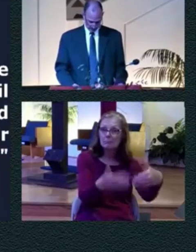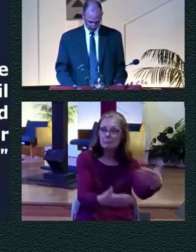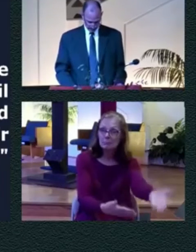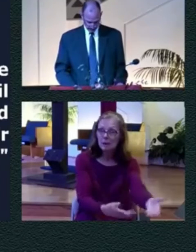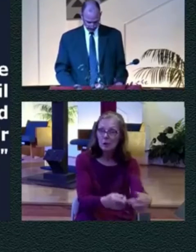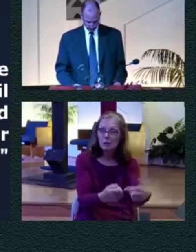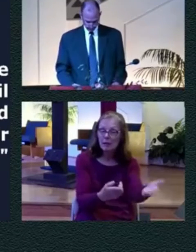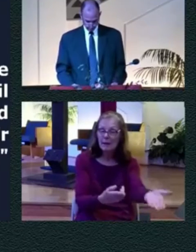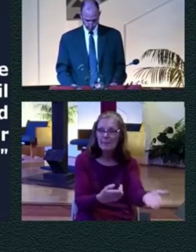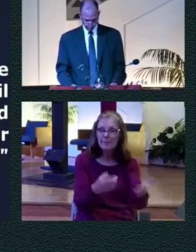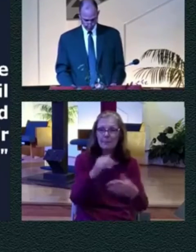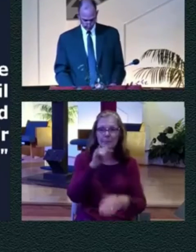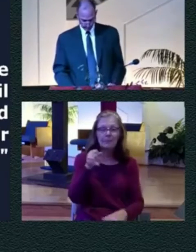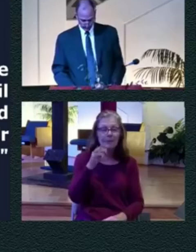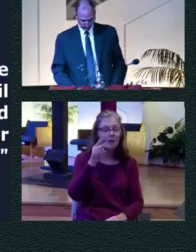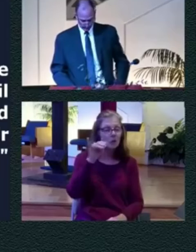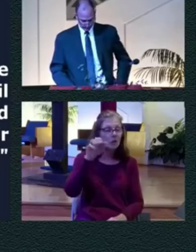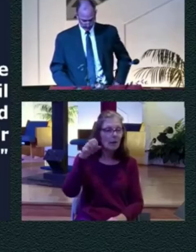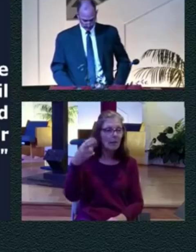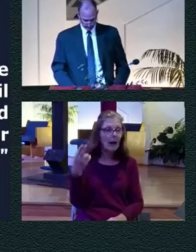Jeremiah 38, verse 2.